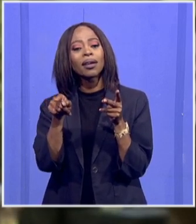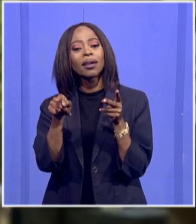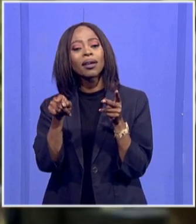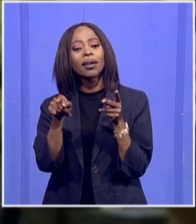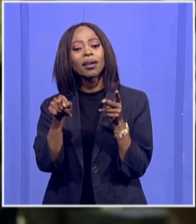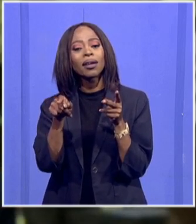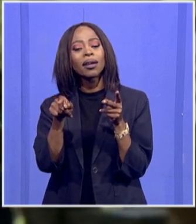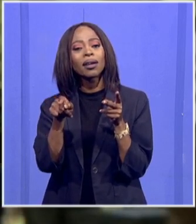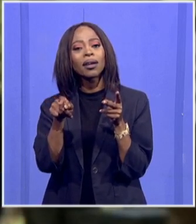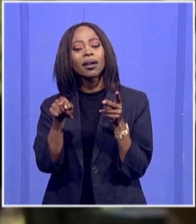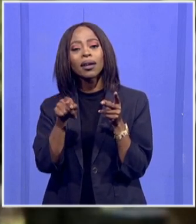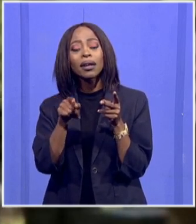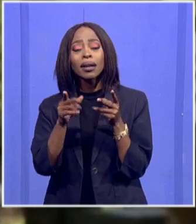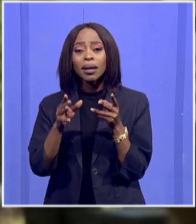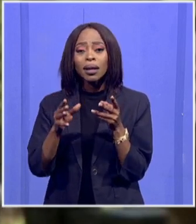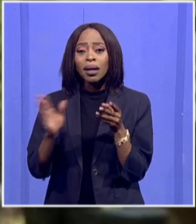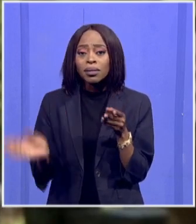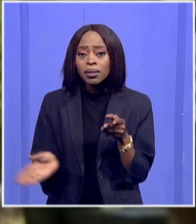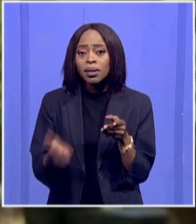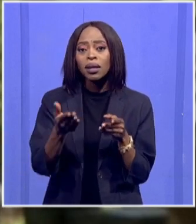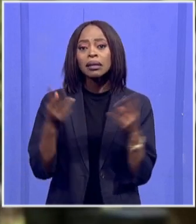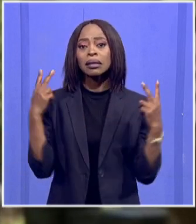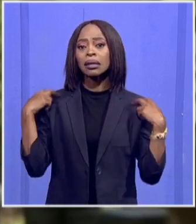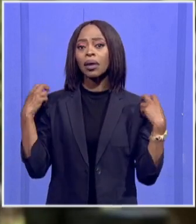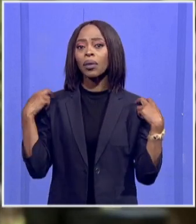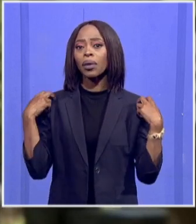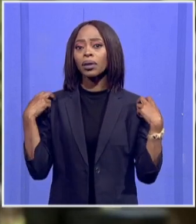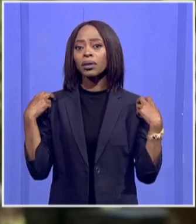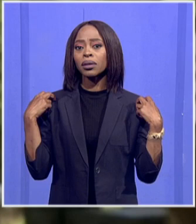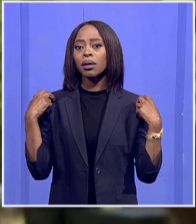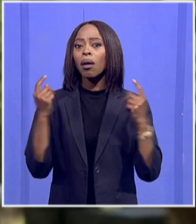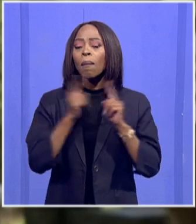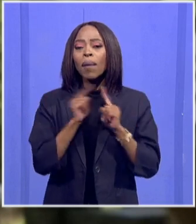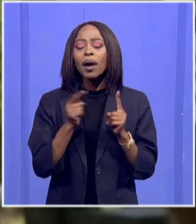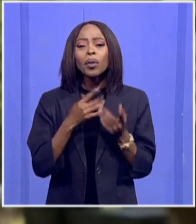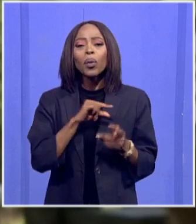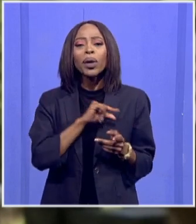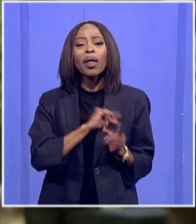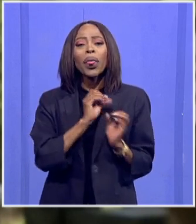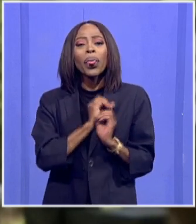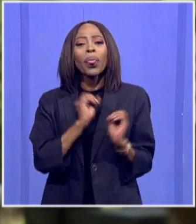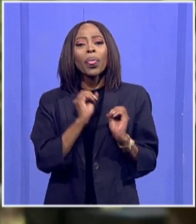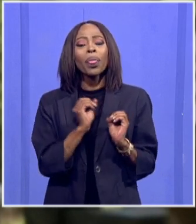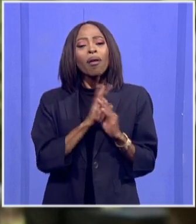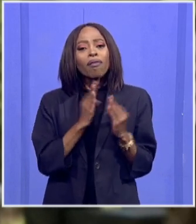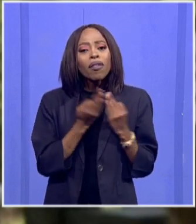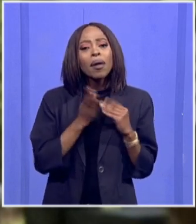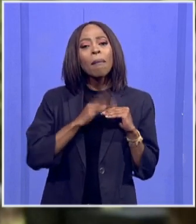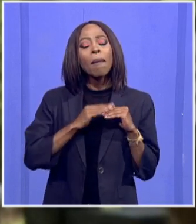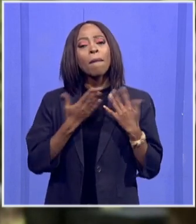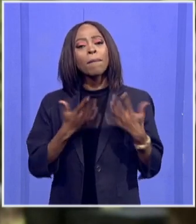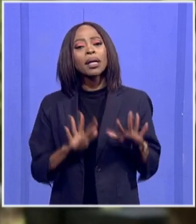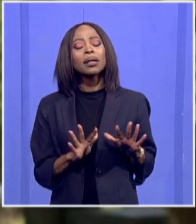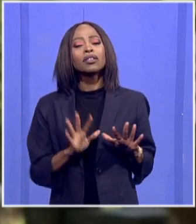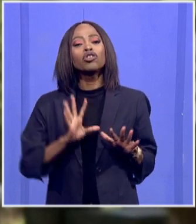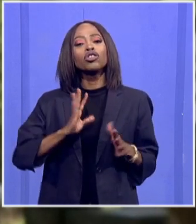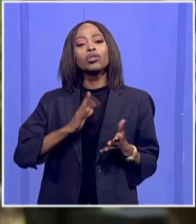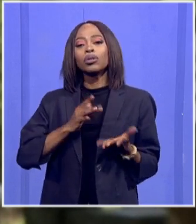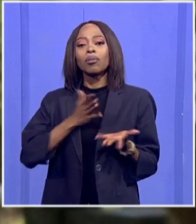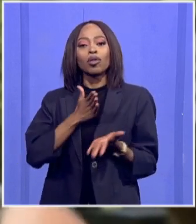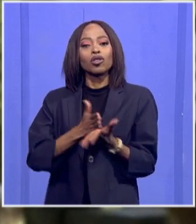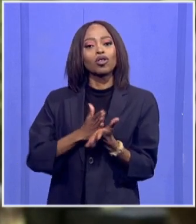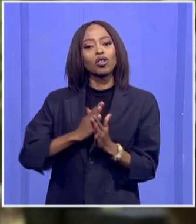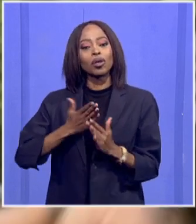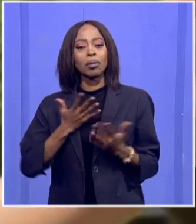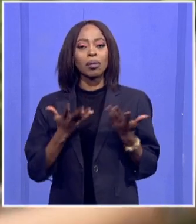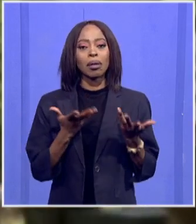massive security against innocent people, against the families, to ensure that, I don't know whether we were